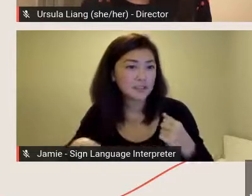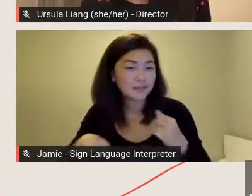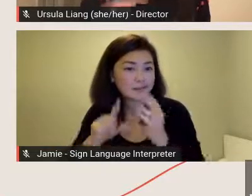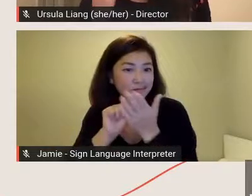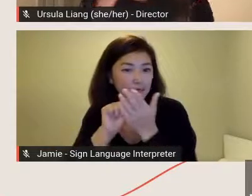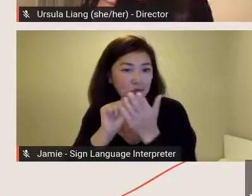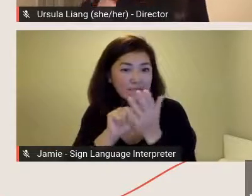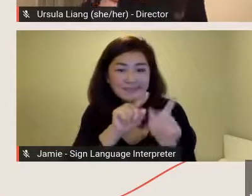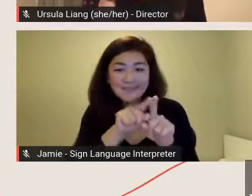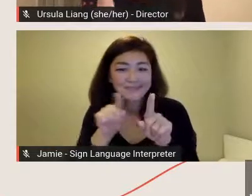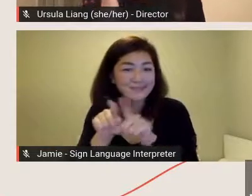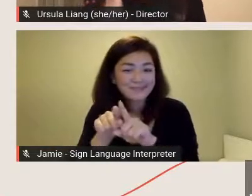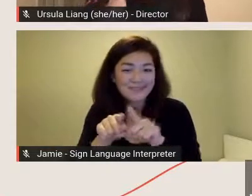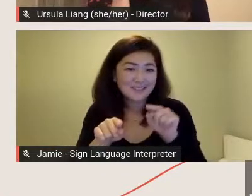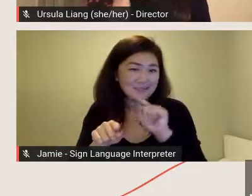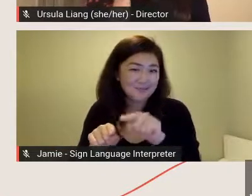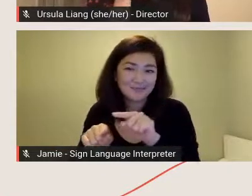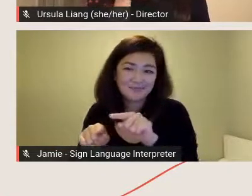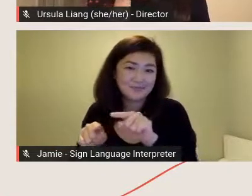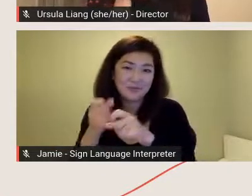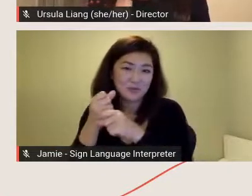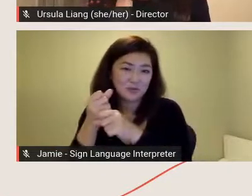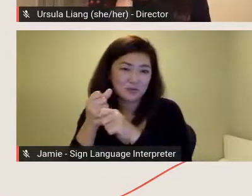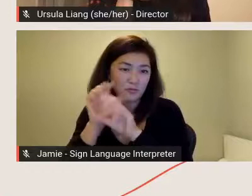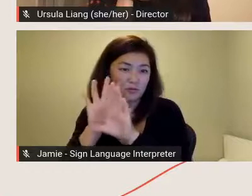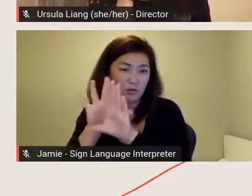these protesters would have been.